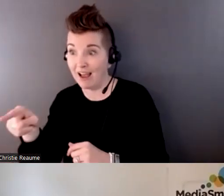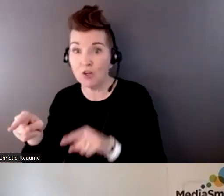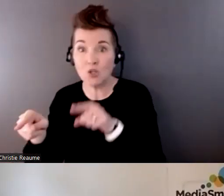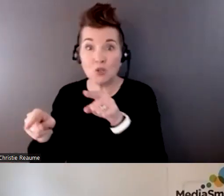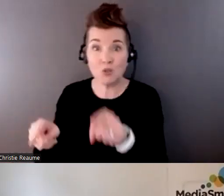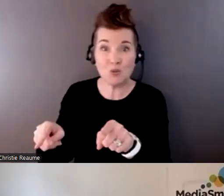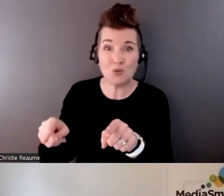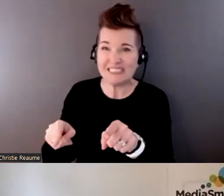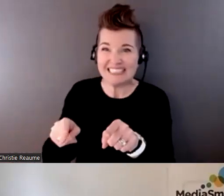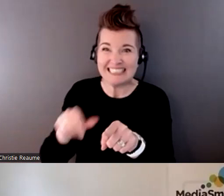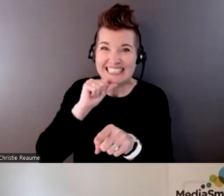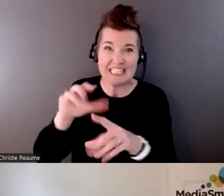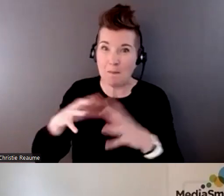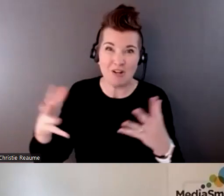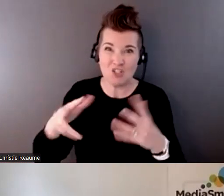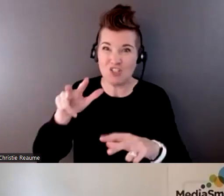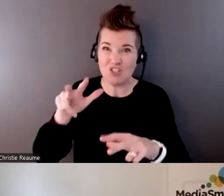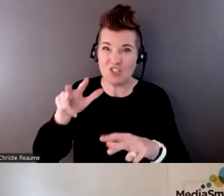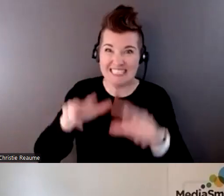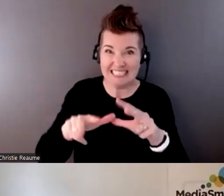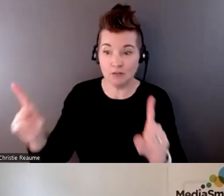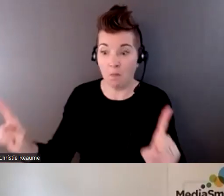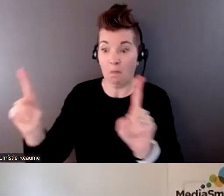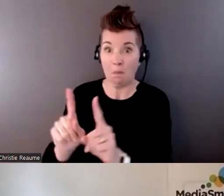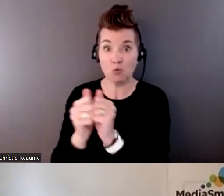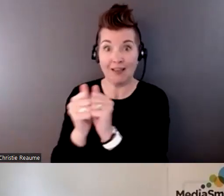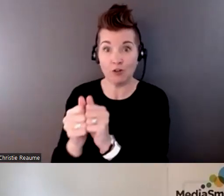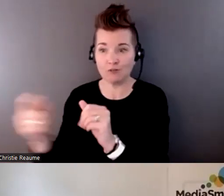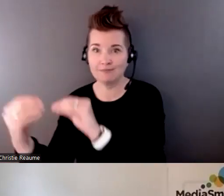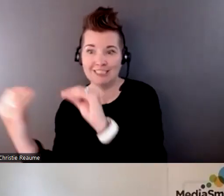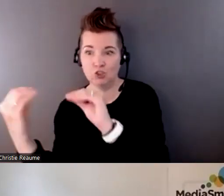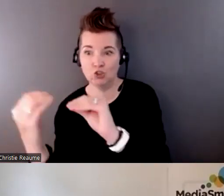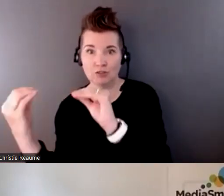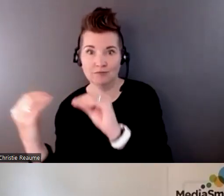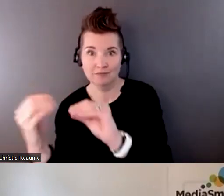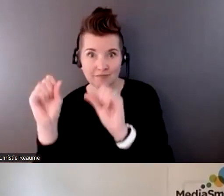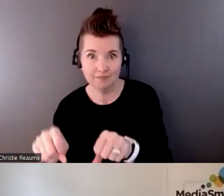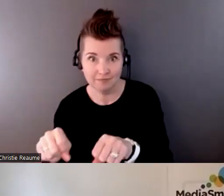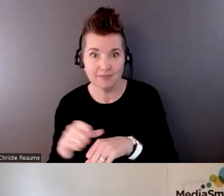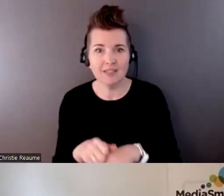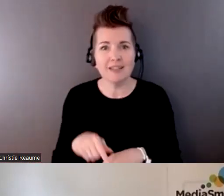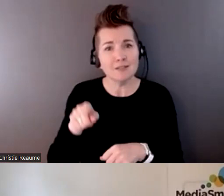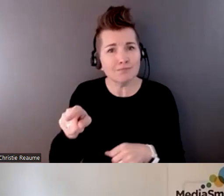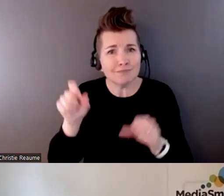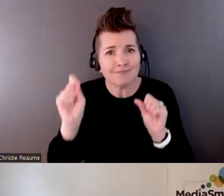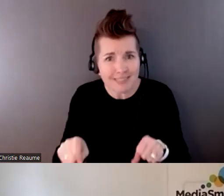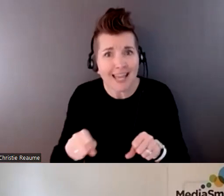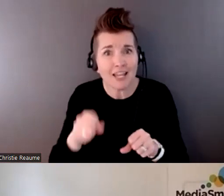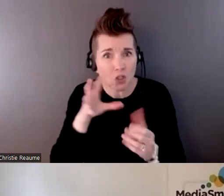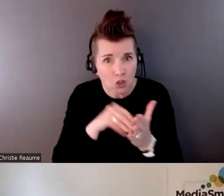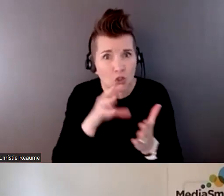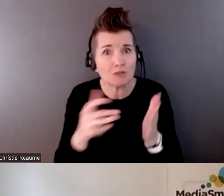beginners made it possible to learn that technology you can learn technology at an advancing age